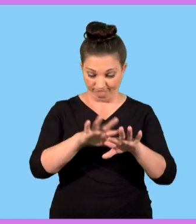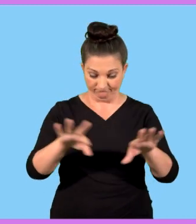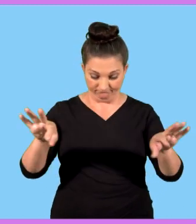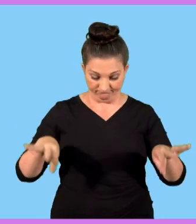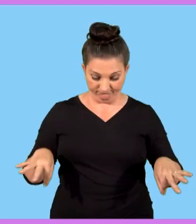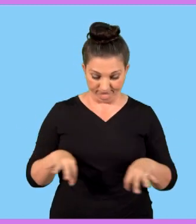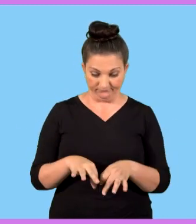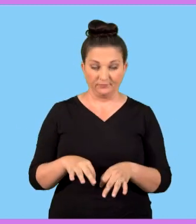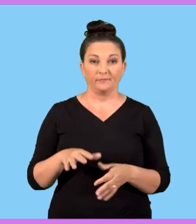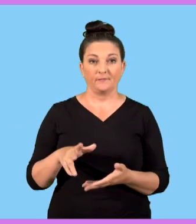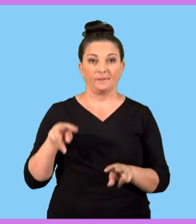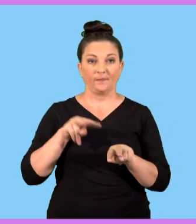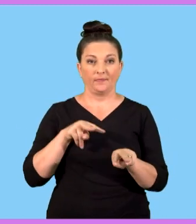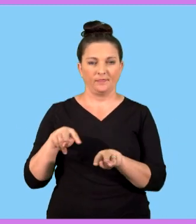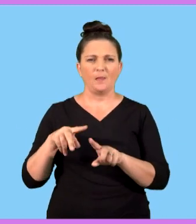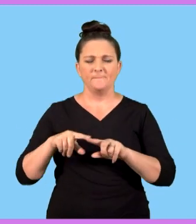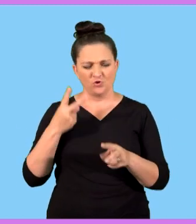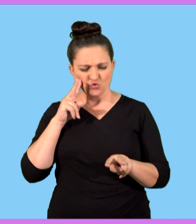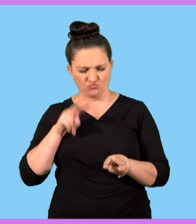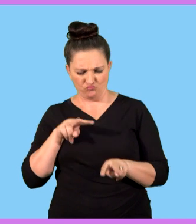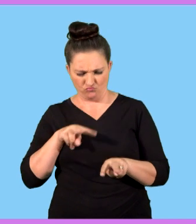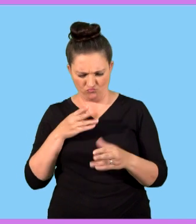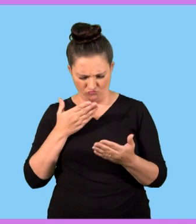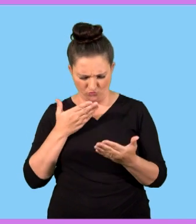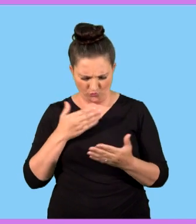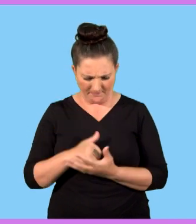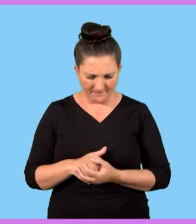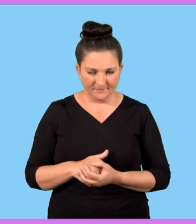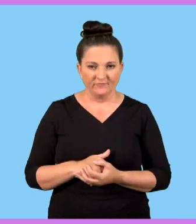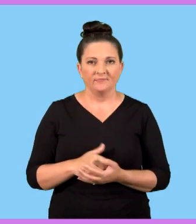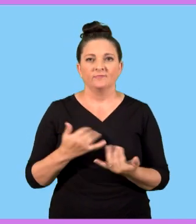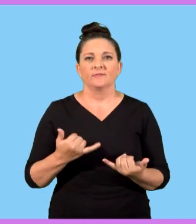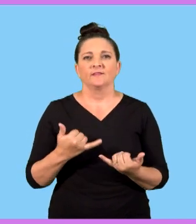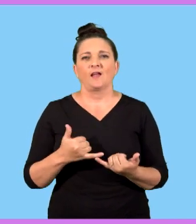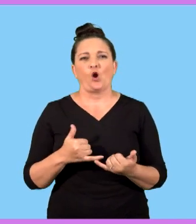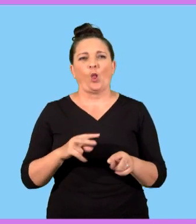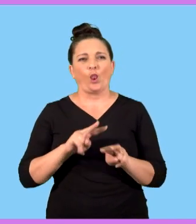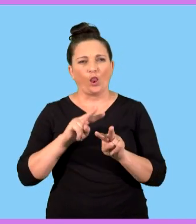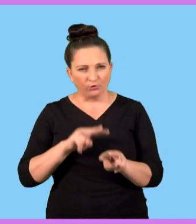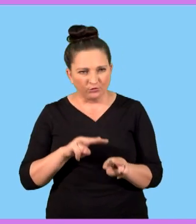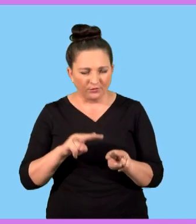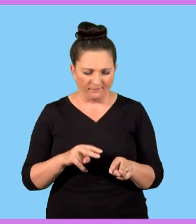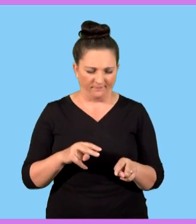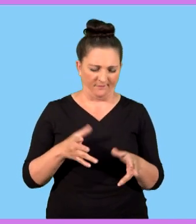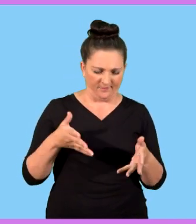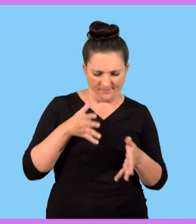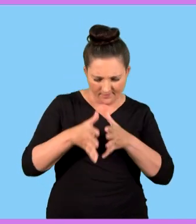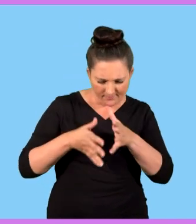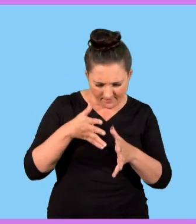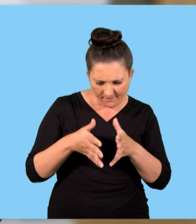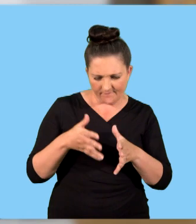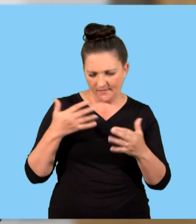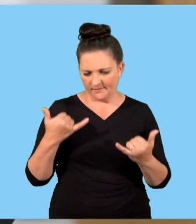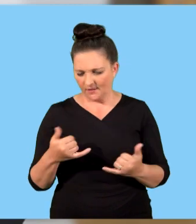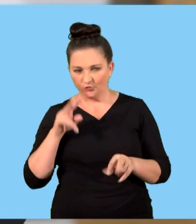plan. Okay? It says further on, study the floor plan. Right? What does that word refer to? Study. It means look at it carefully.